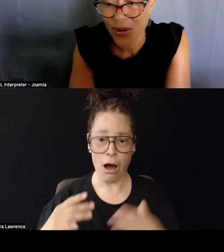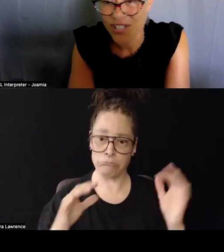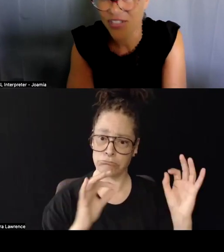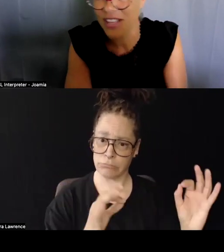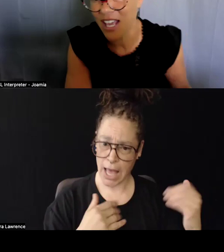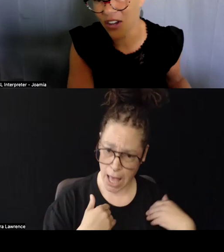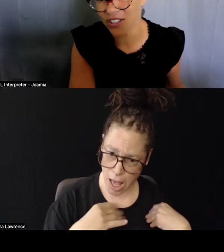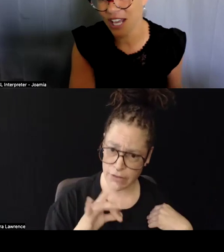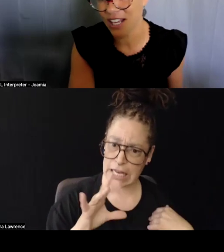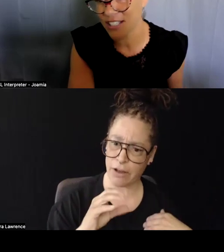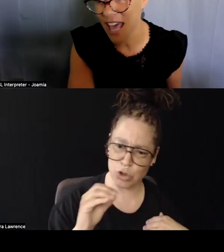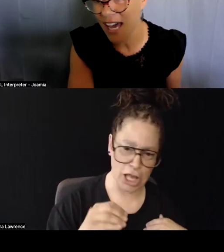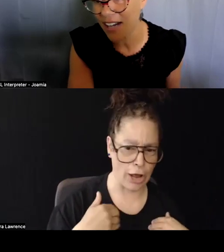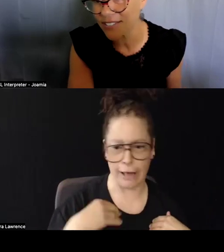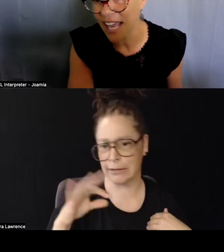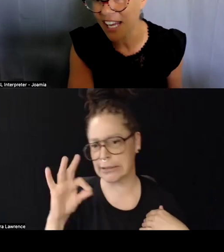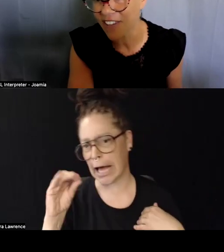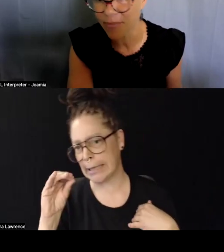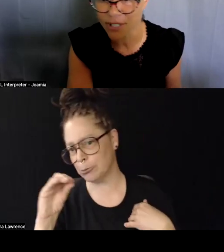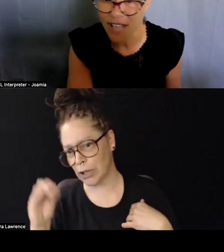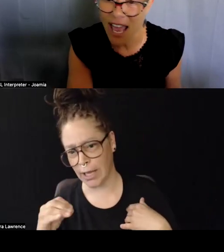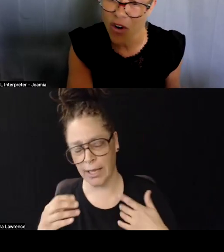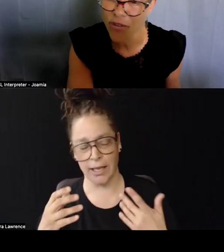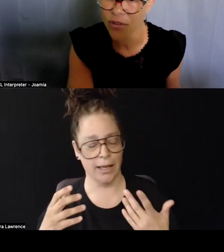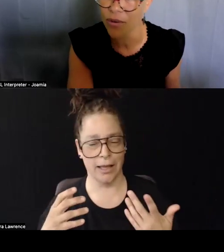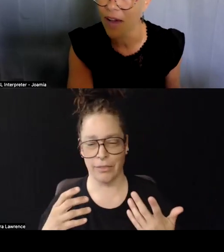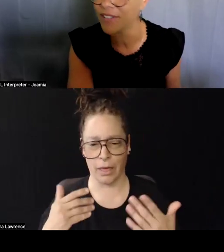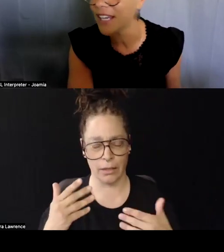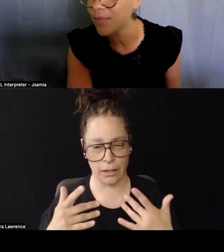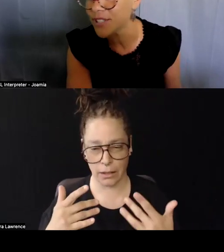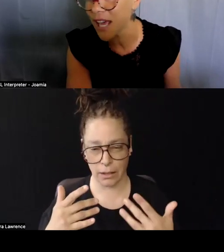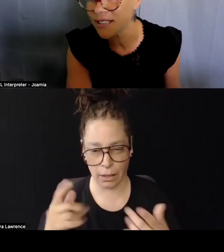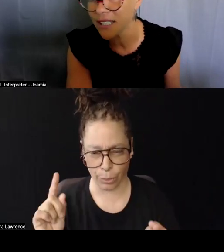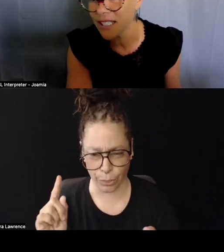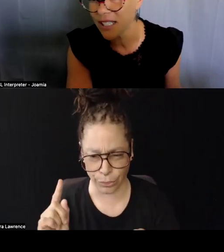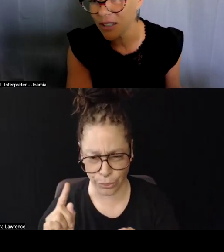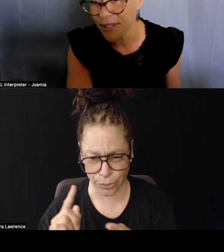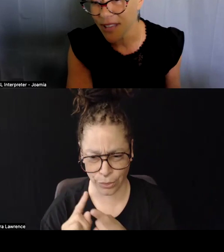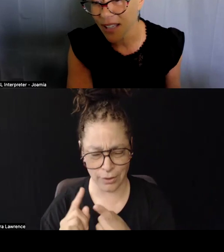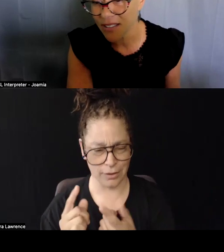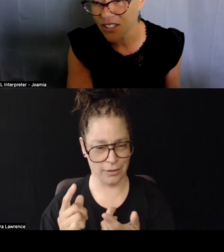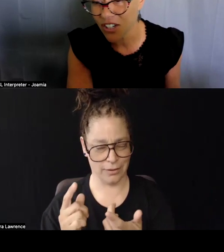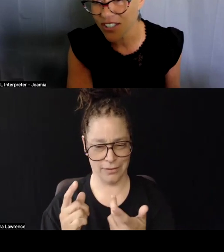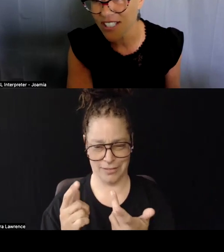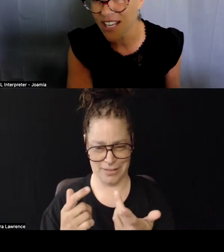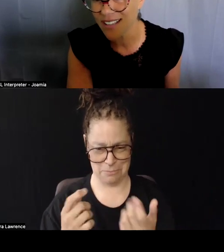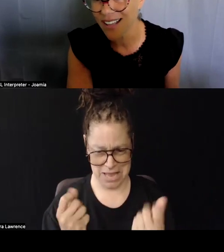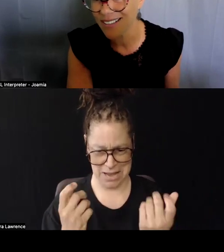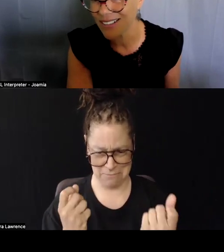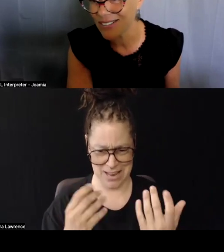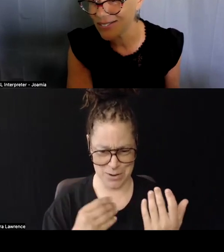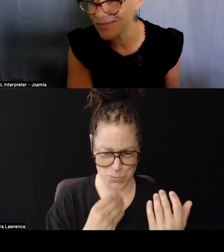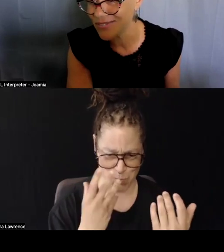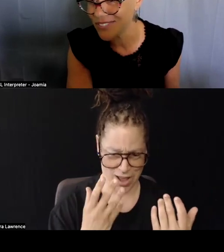You notice that the Legos tend to have the 85%, or if you have 90%, but then you start to see